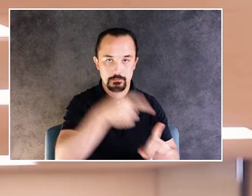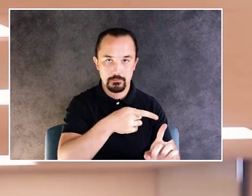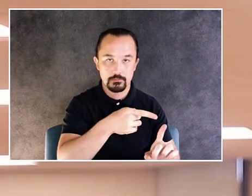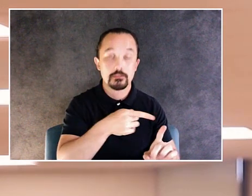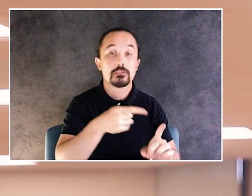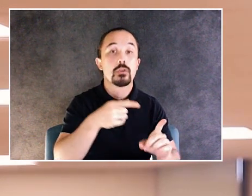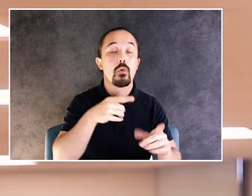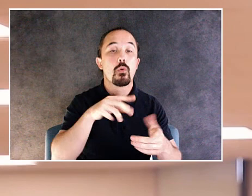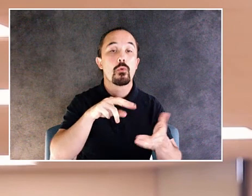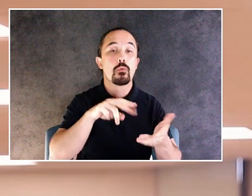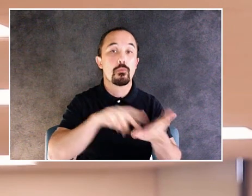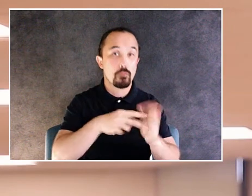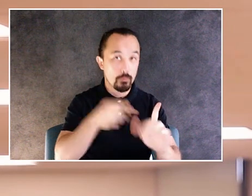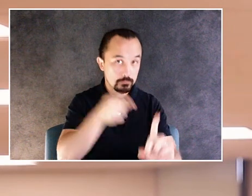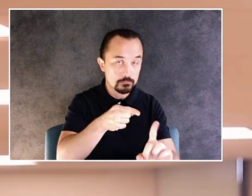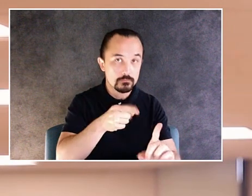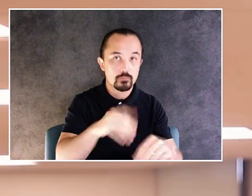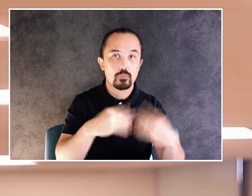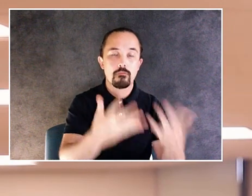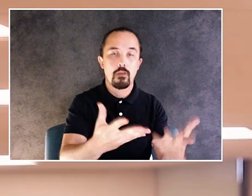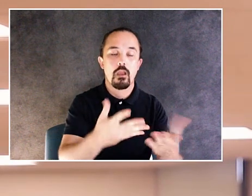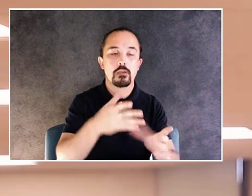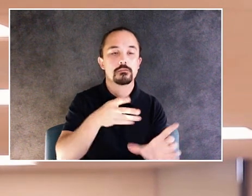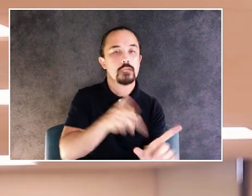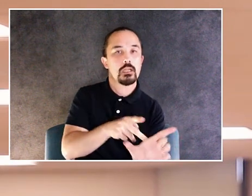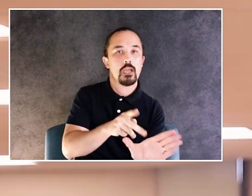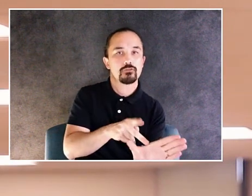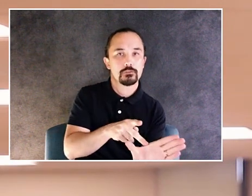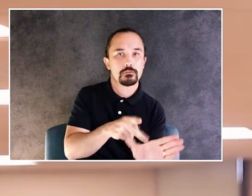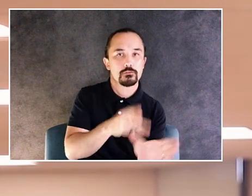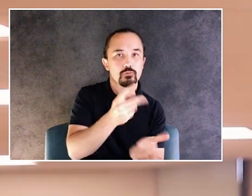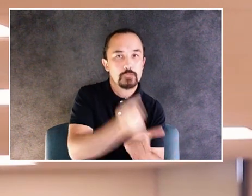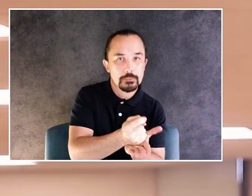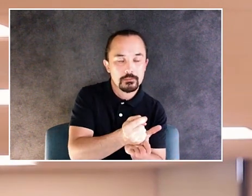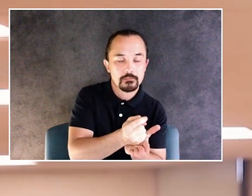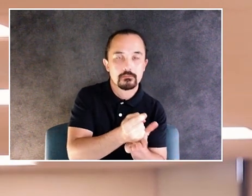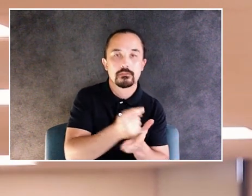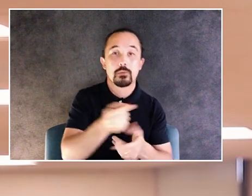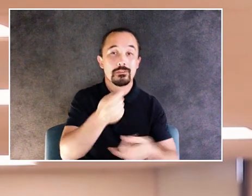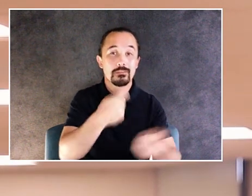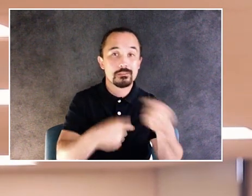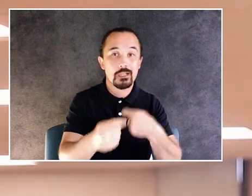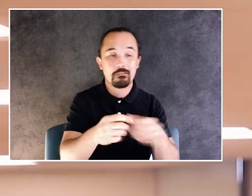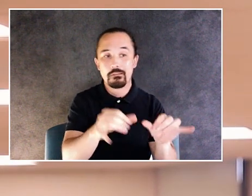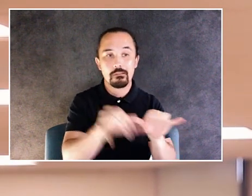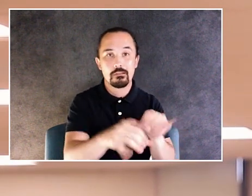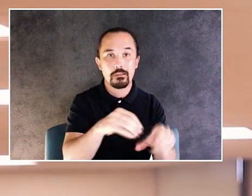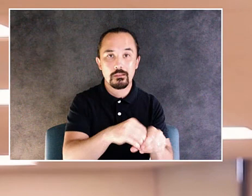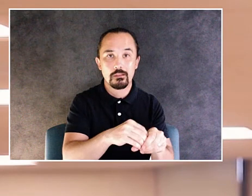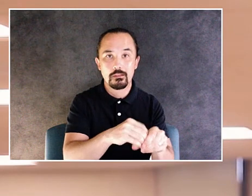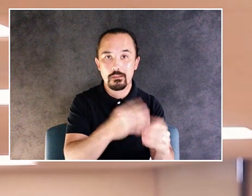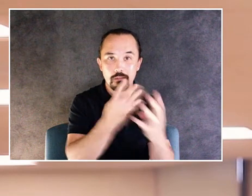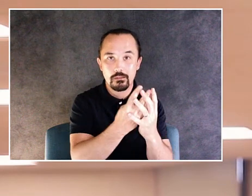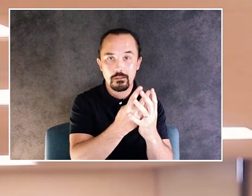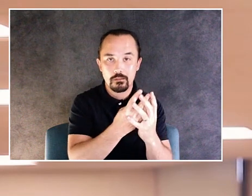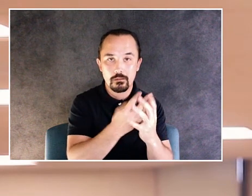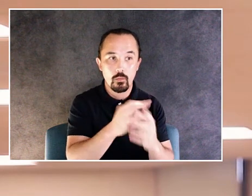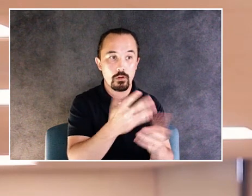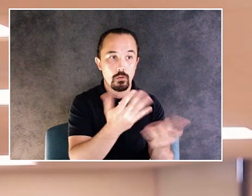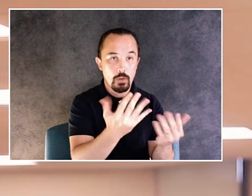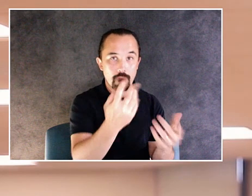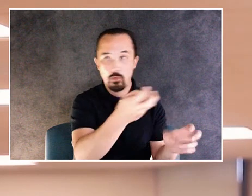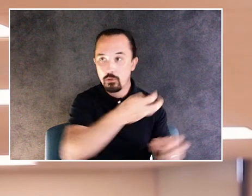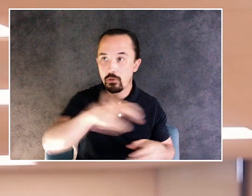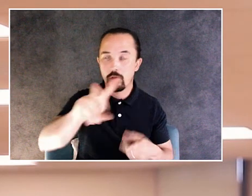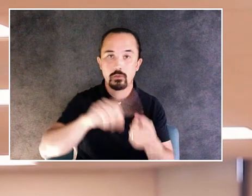intensive community-based psychiatric treatment so that instead of remaining in custody and waiting for a transfer to a state